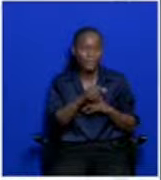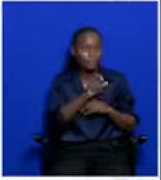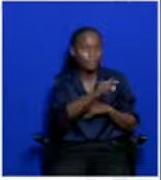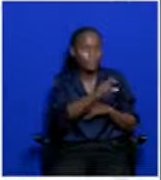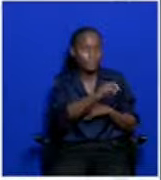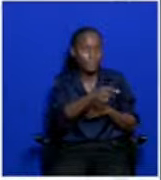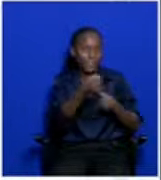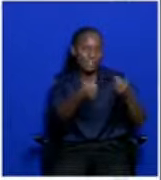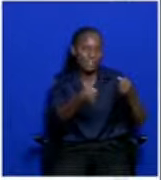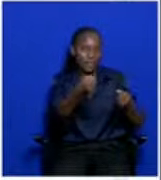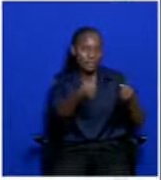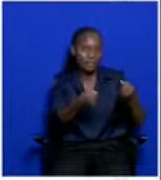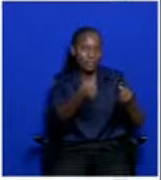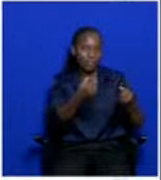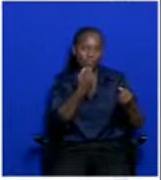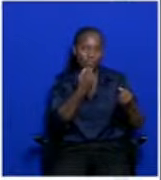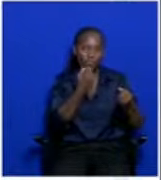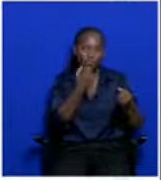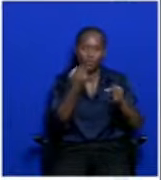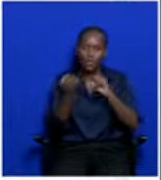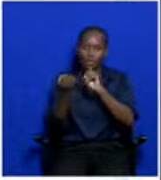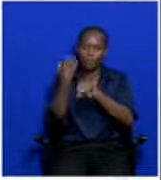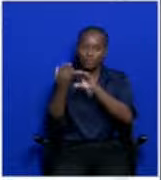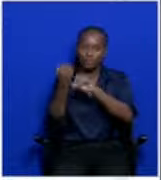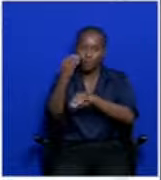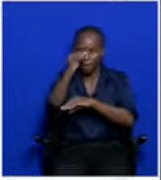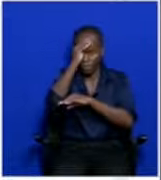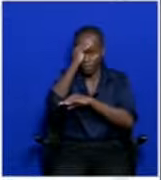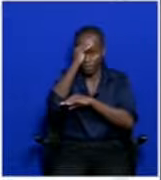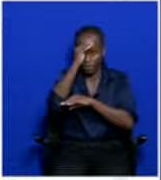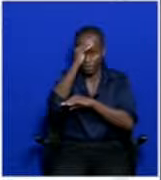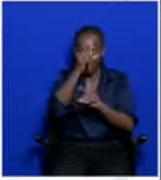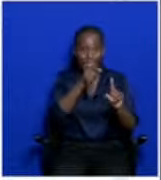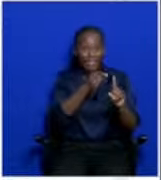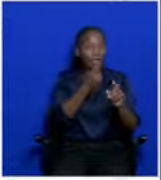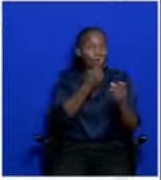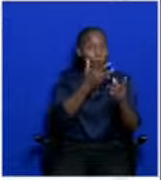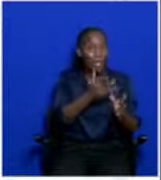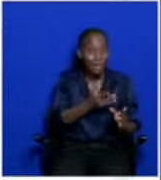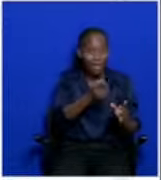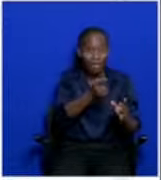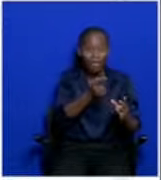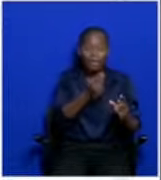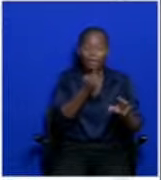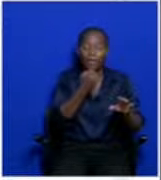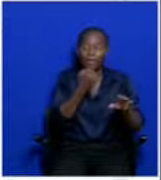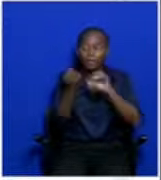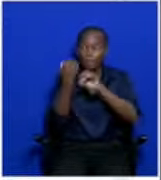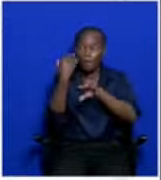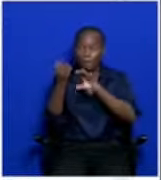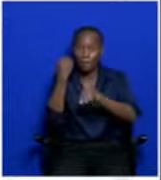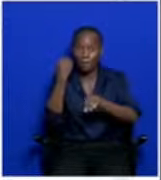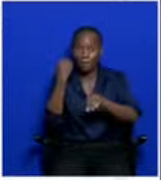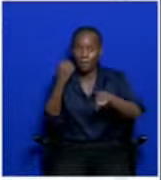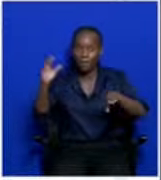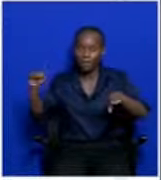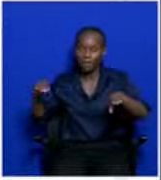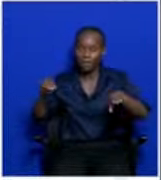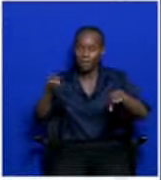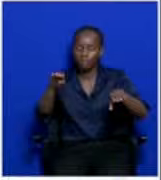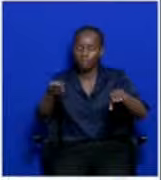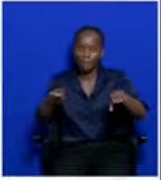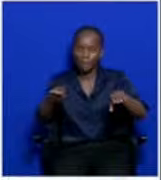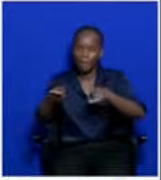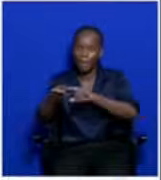the victim in his statement that he was stopped by a BMW. It's the BMW that